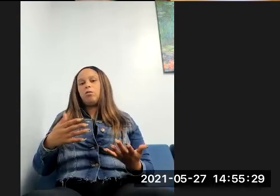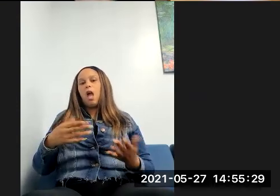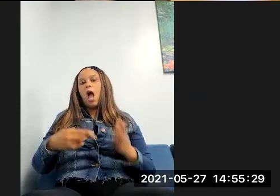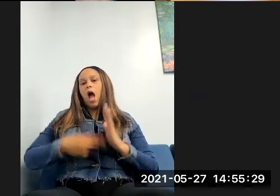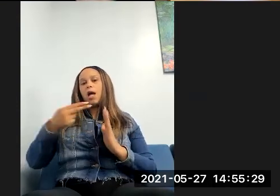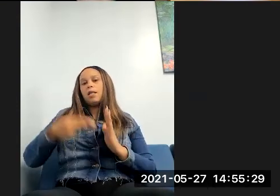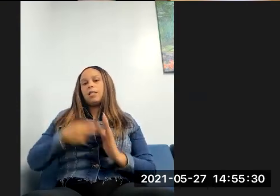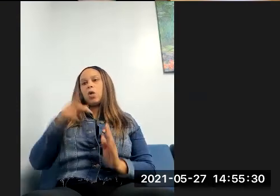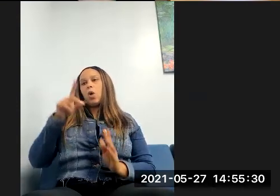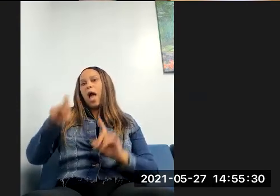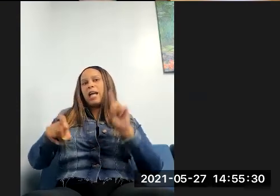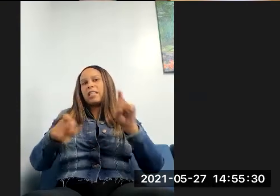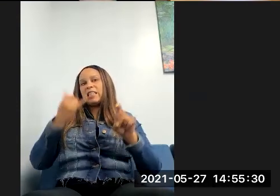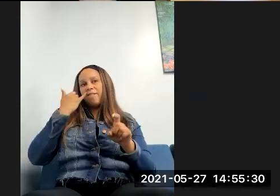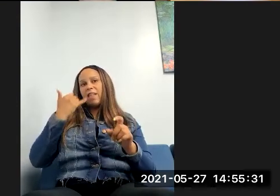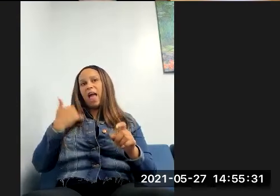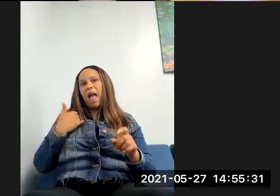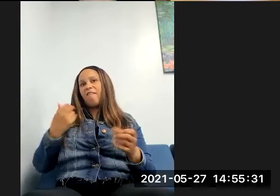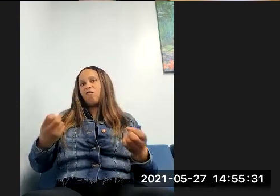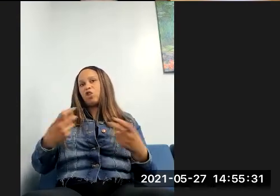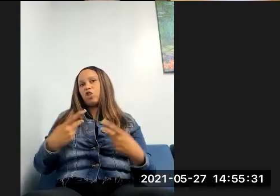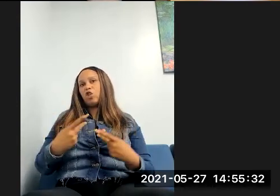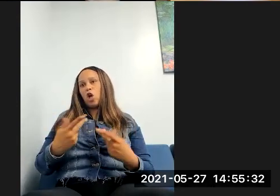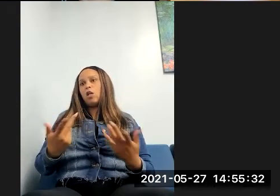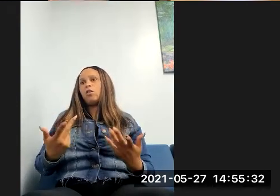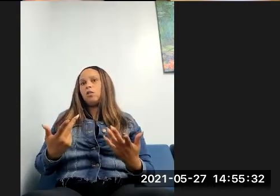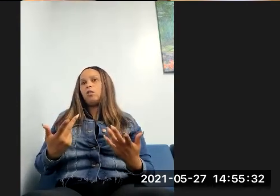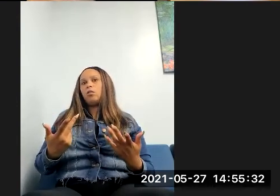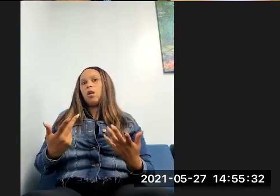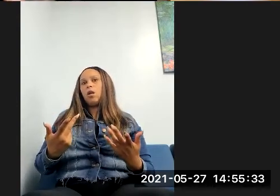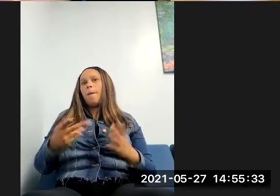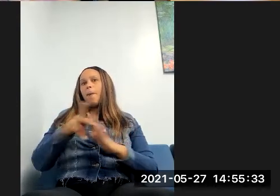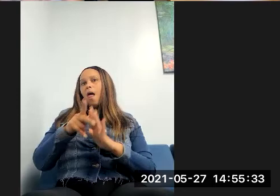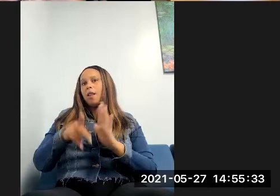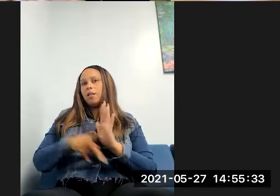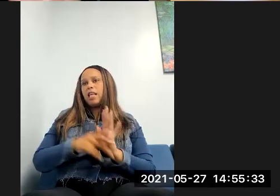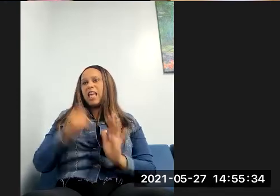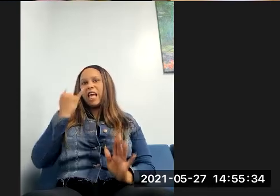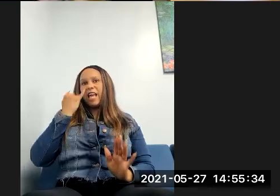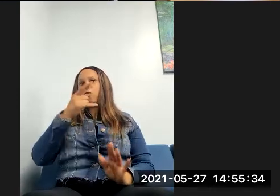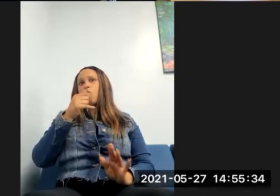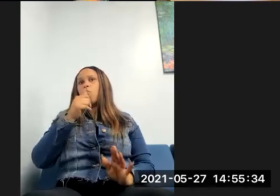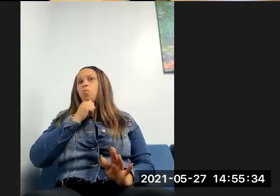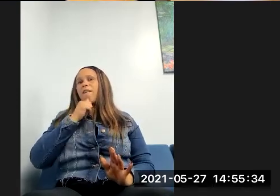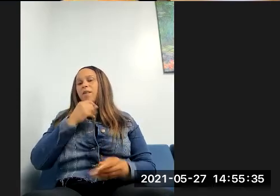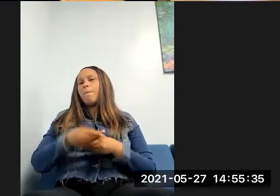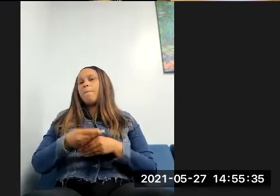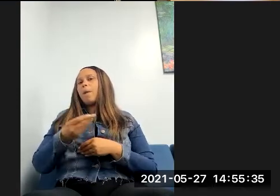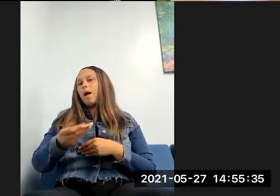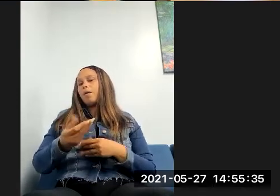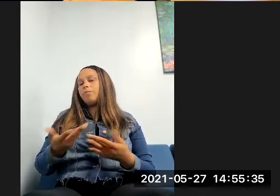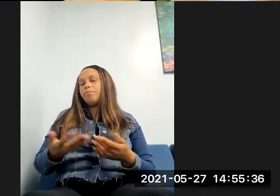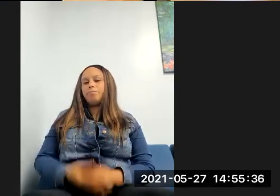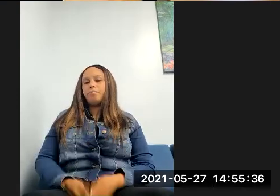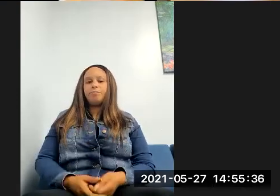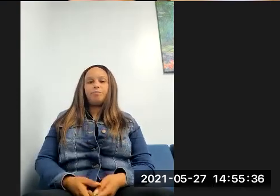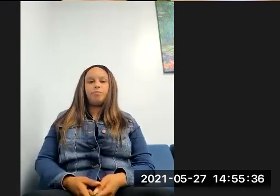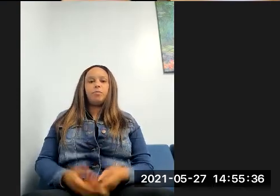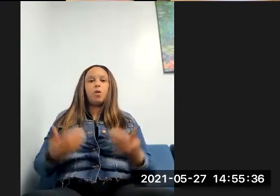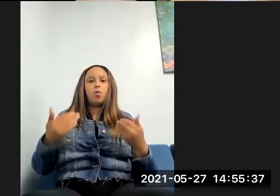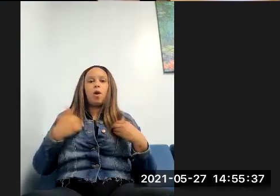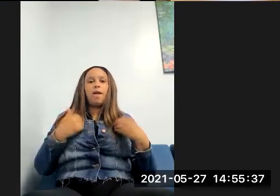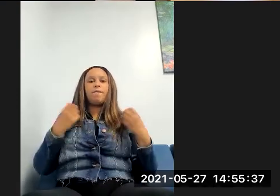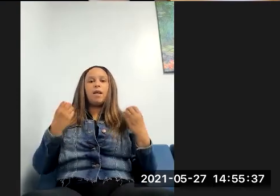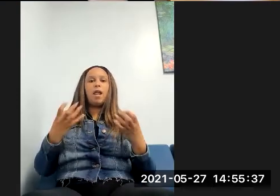is a return policy, if you're privately purchasing. We have a lot of questions. It looks